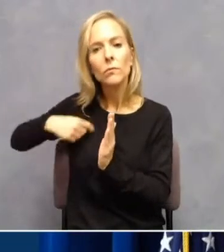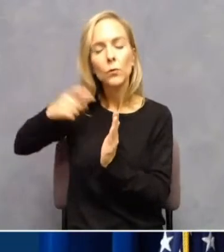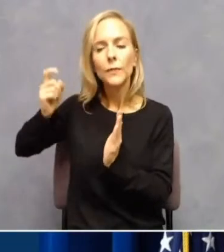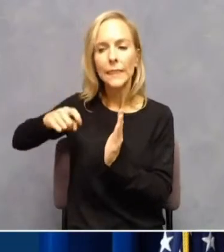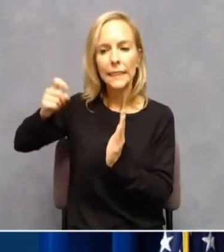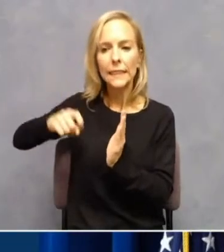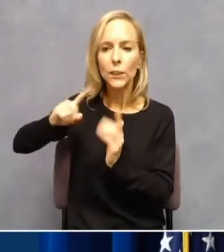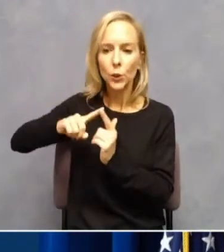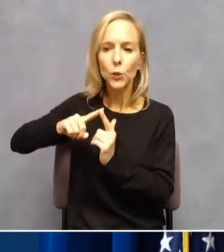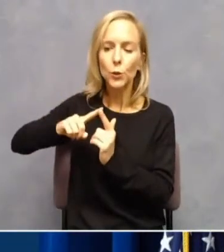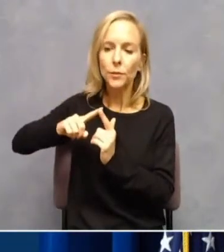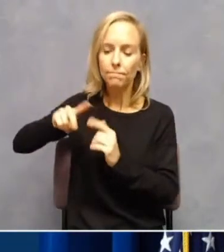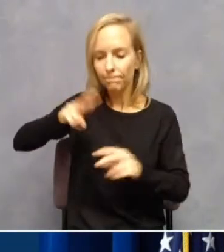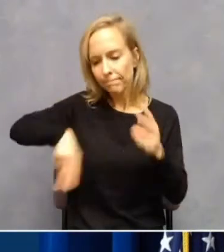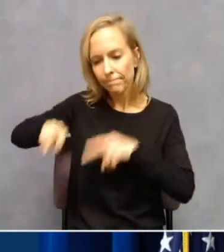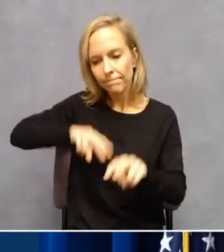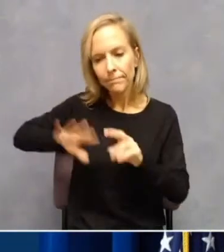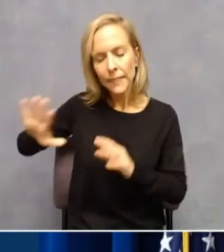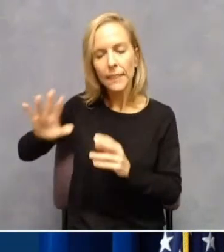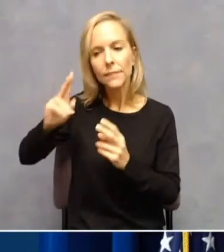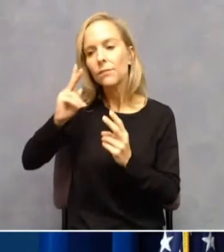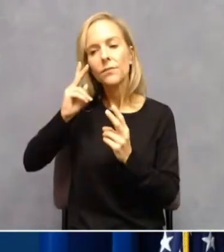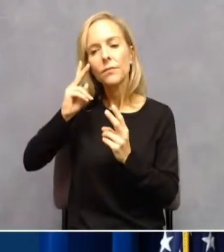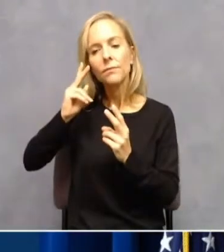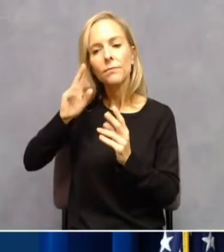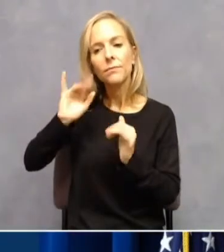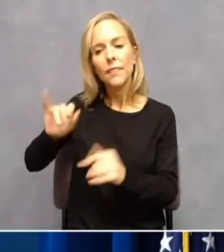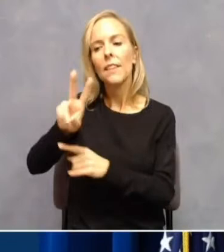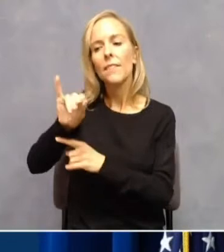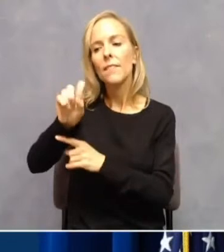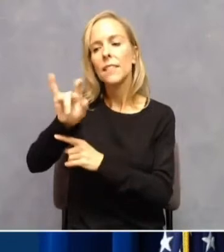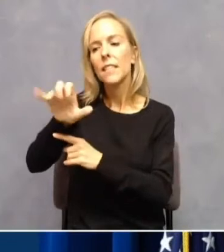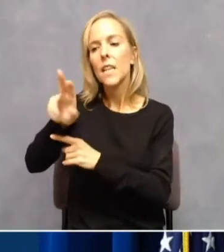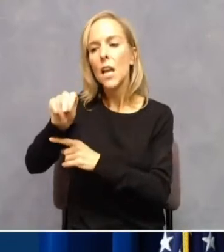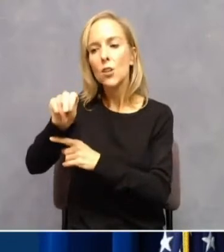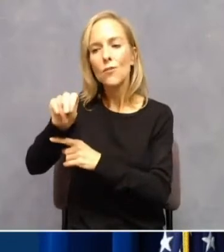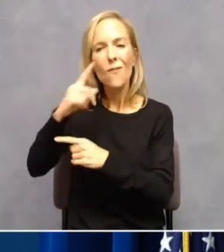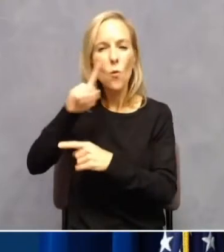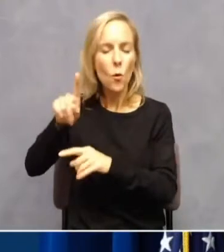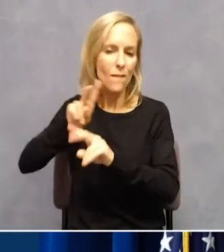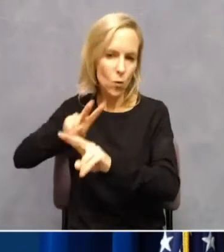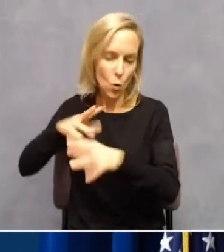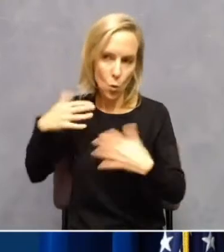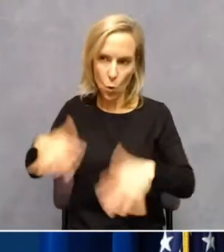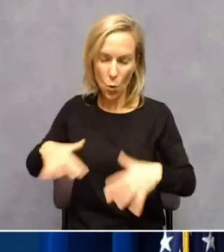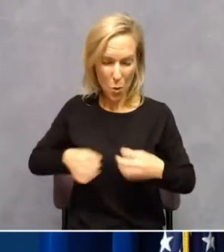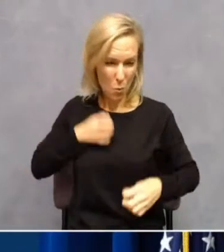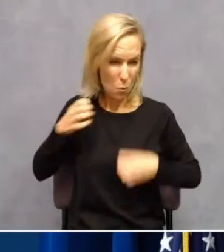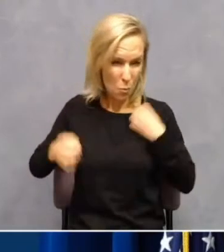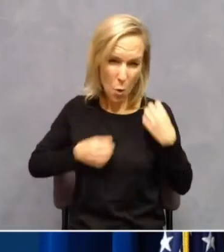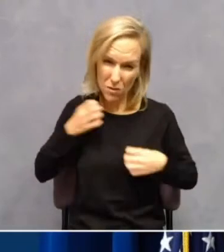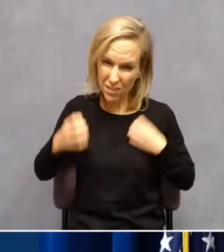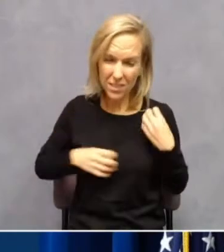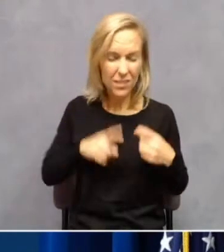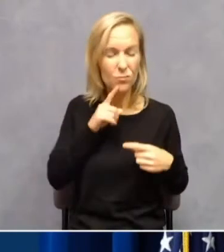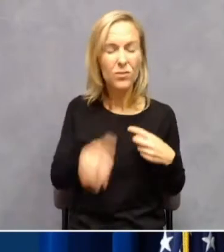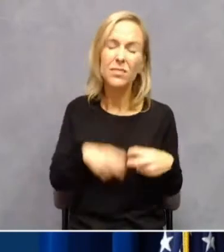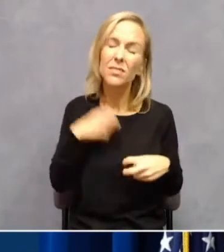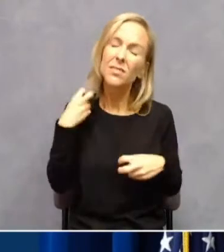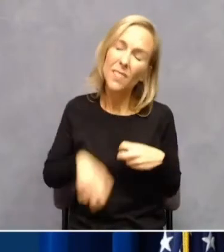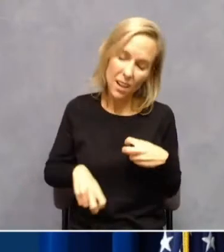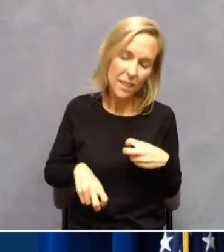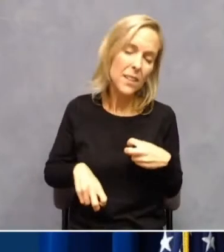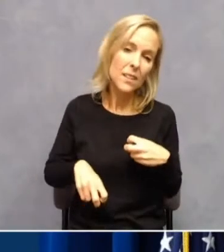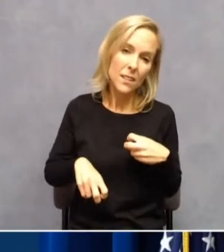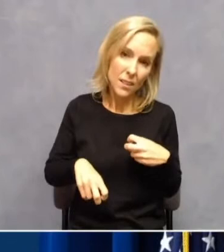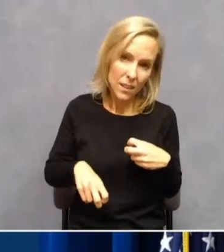visitation. But just you could feel the emotion of how tough, truly tough it is watching a family